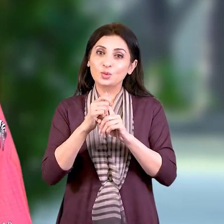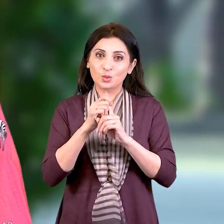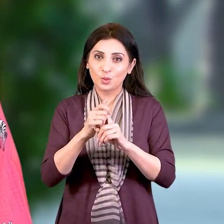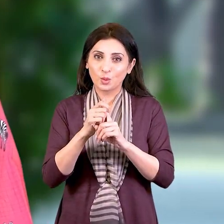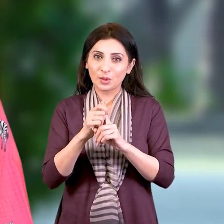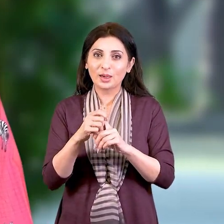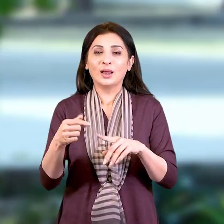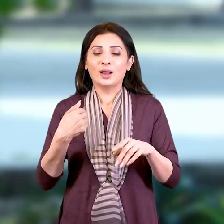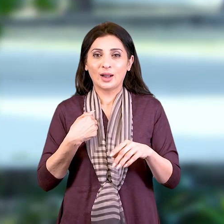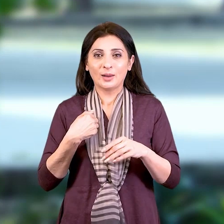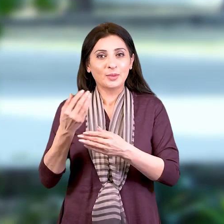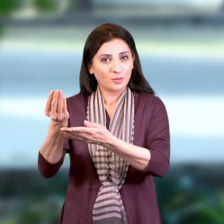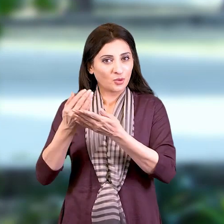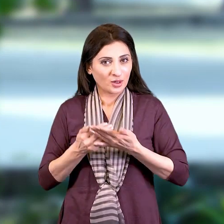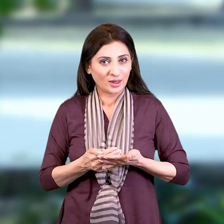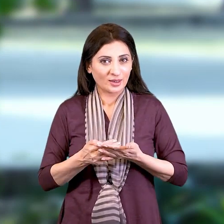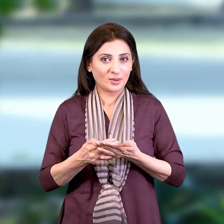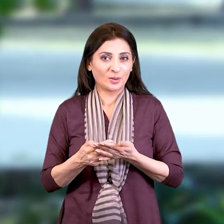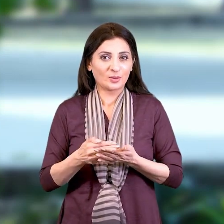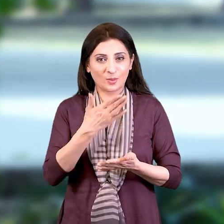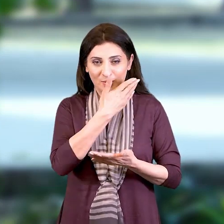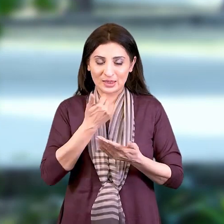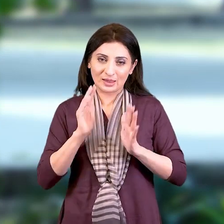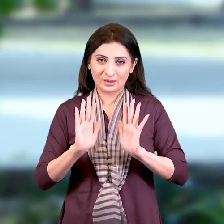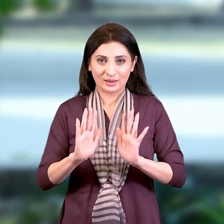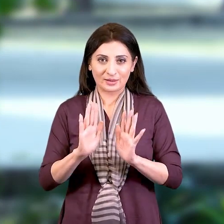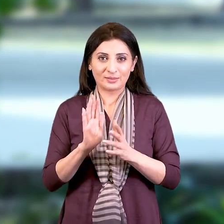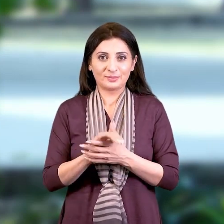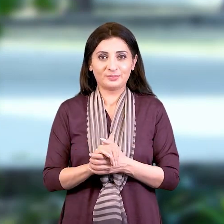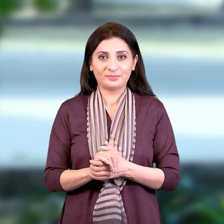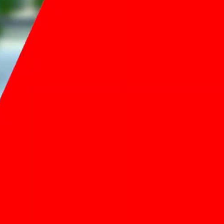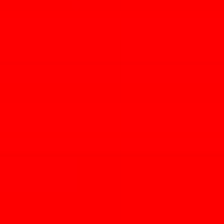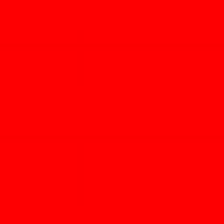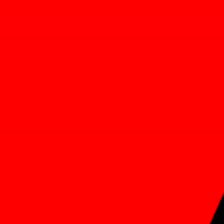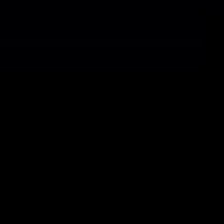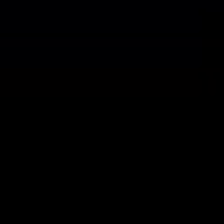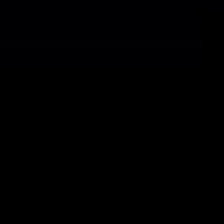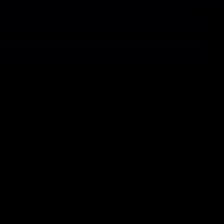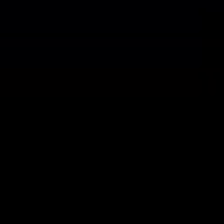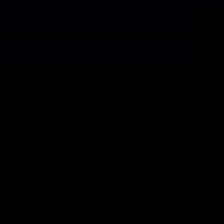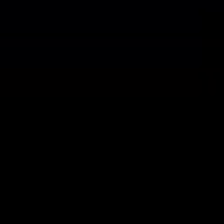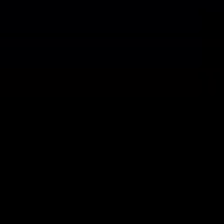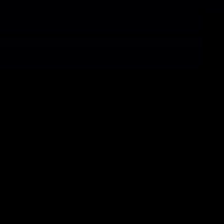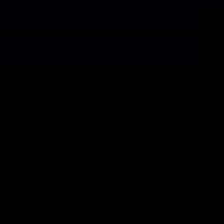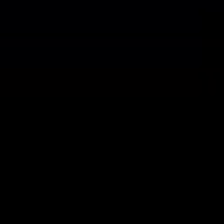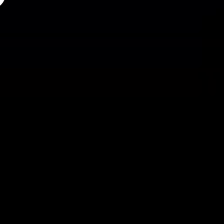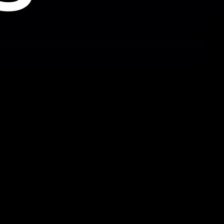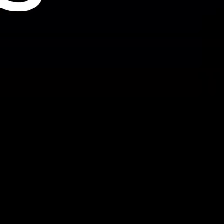give it a shot, and I'm pretty sure you won't be disappointed.